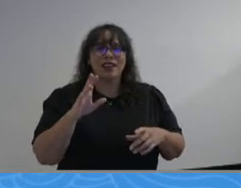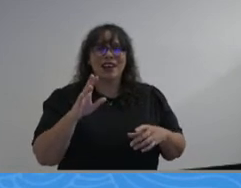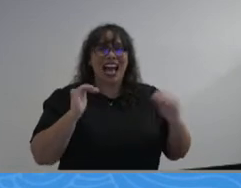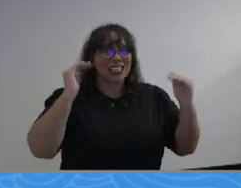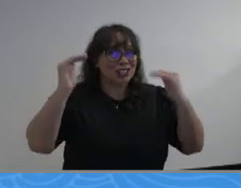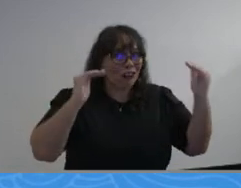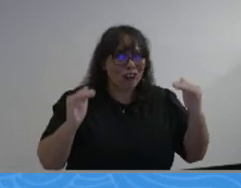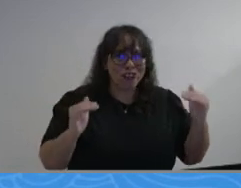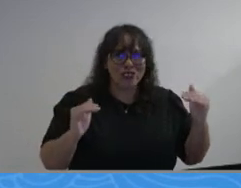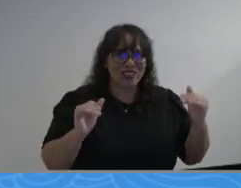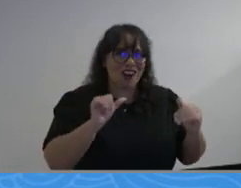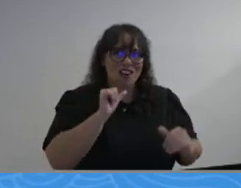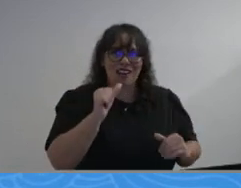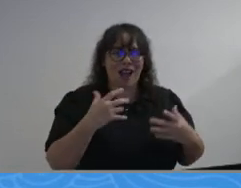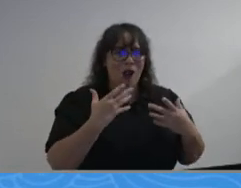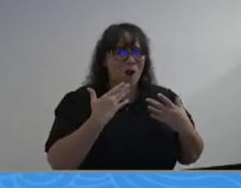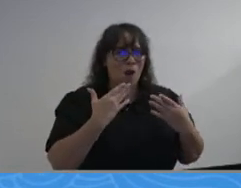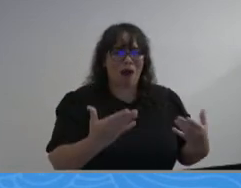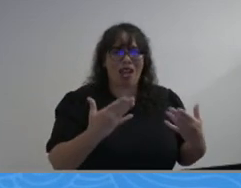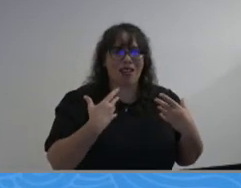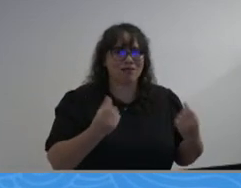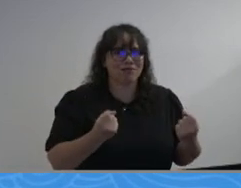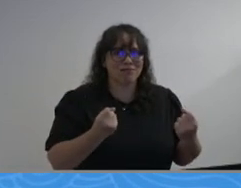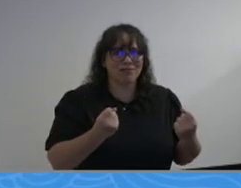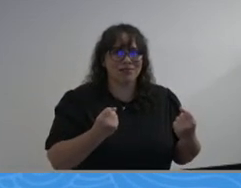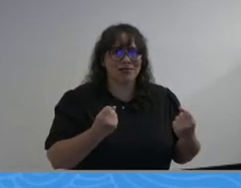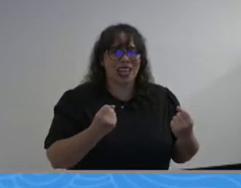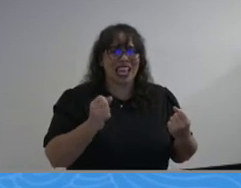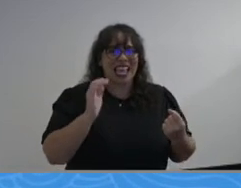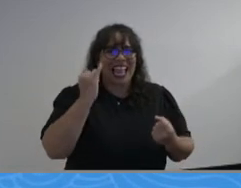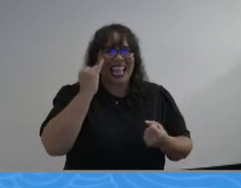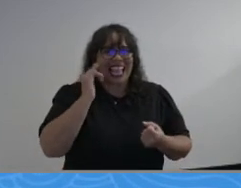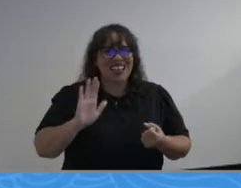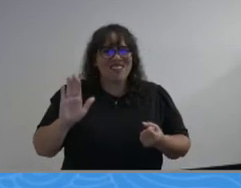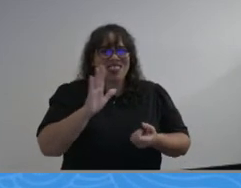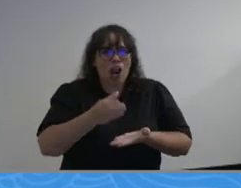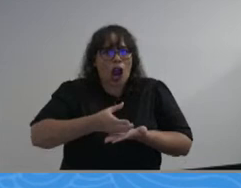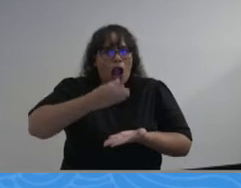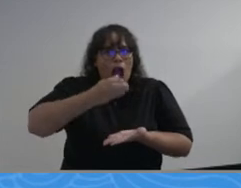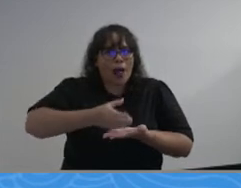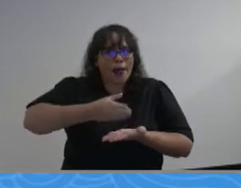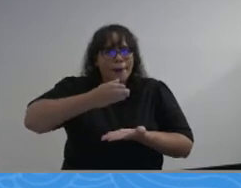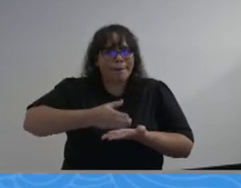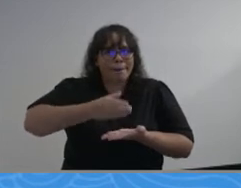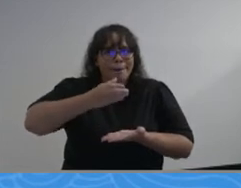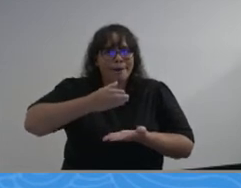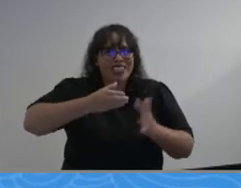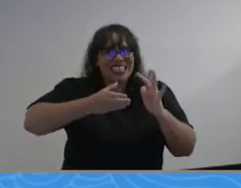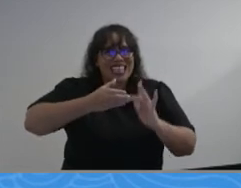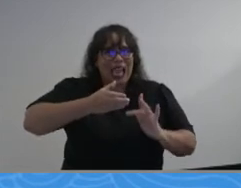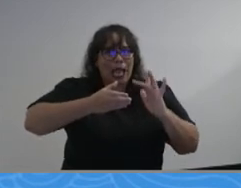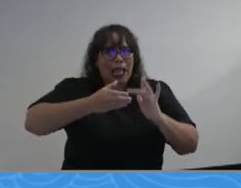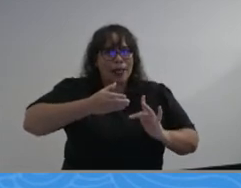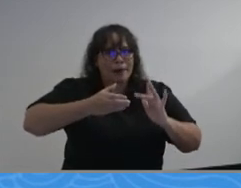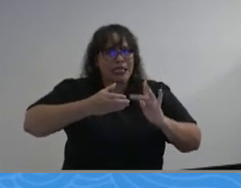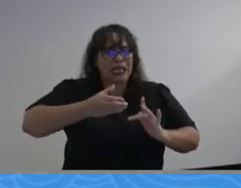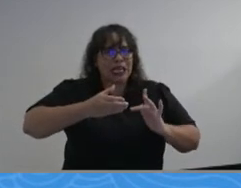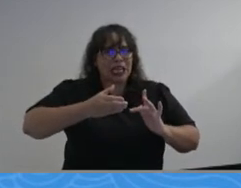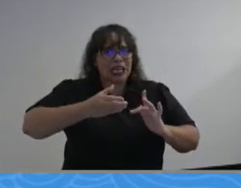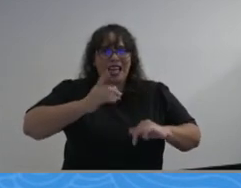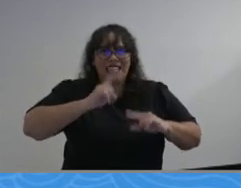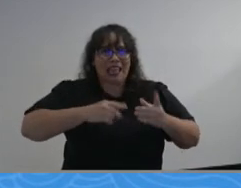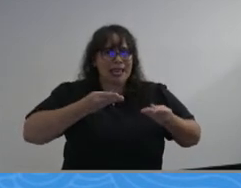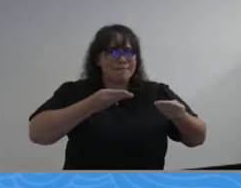well, if they are pouring from an empty cup, they are not going to be able to support our students and to educate them in the way that they need to